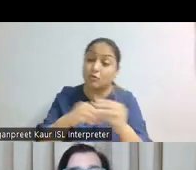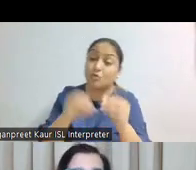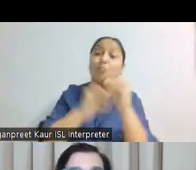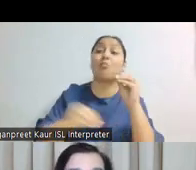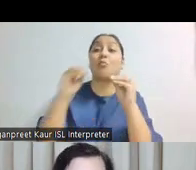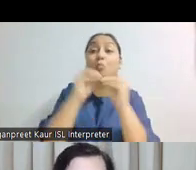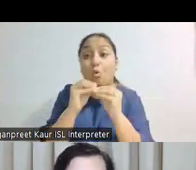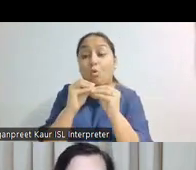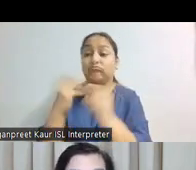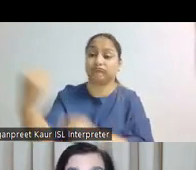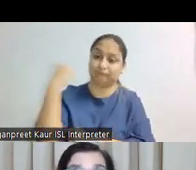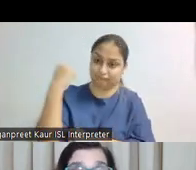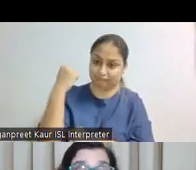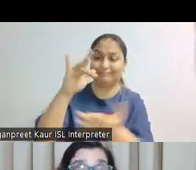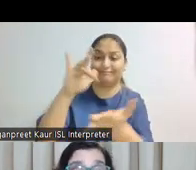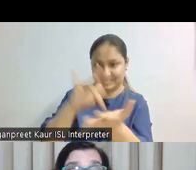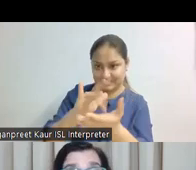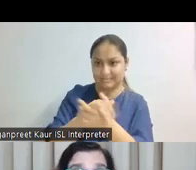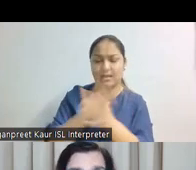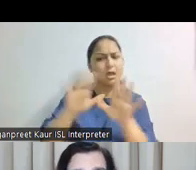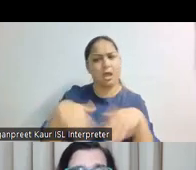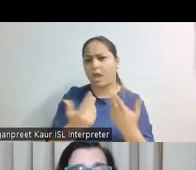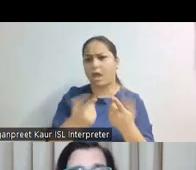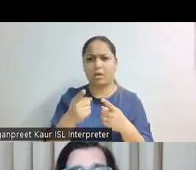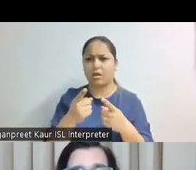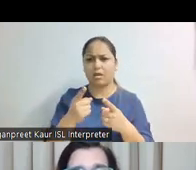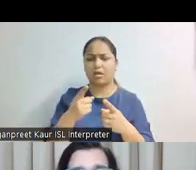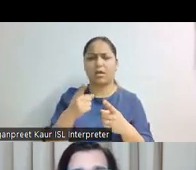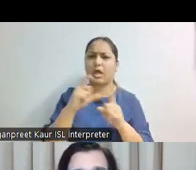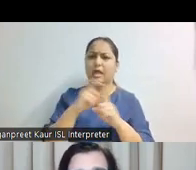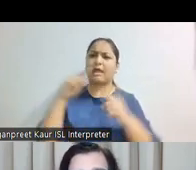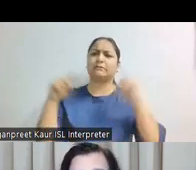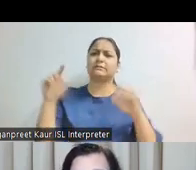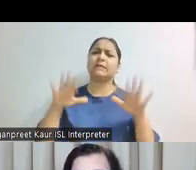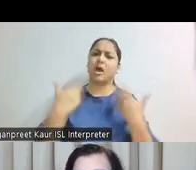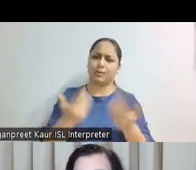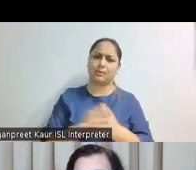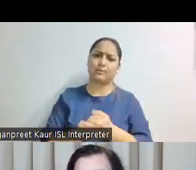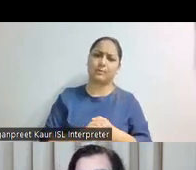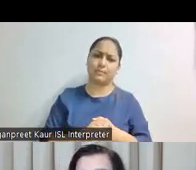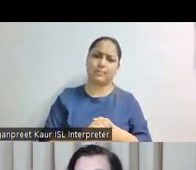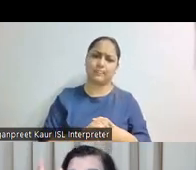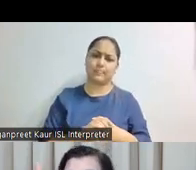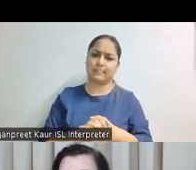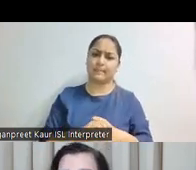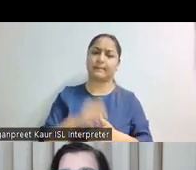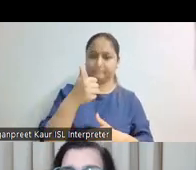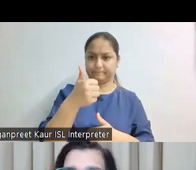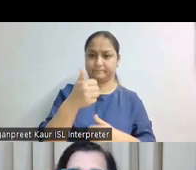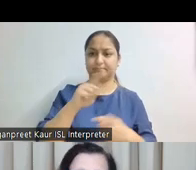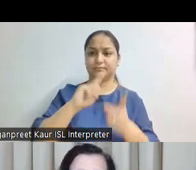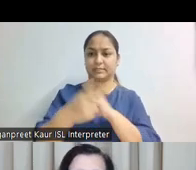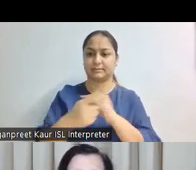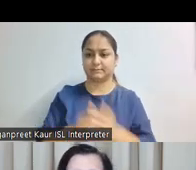efficient place. But how do you get this diversity? Next slide, please. So my third E